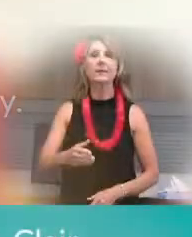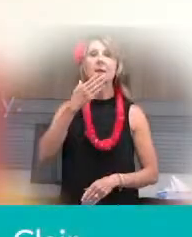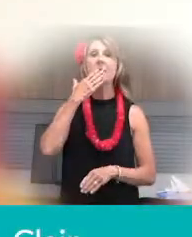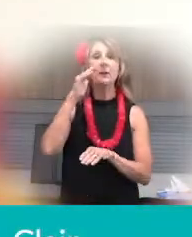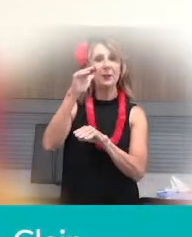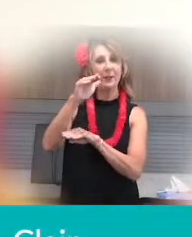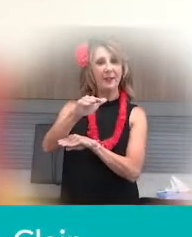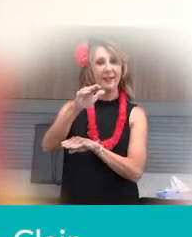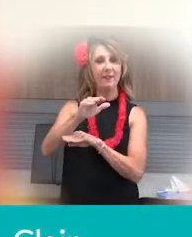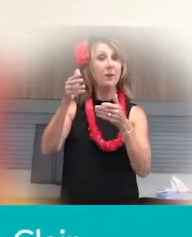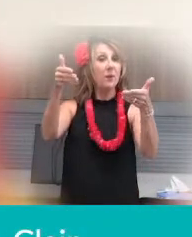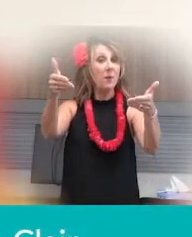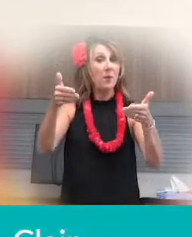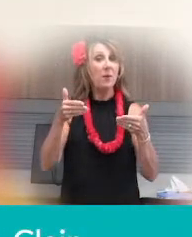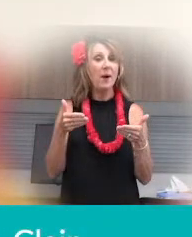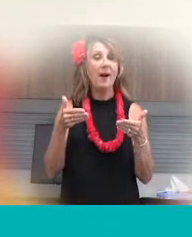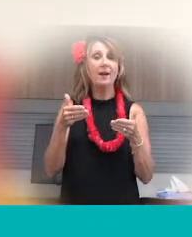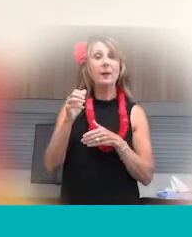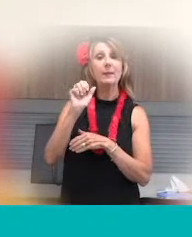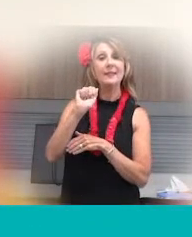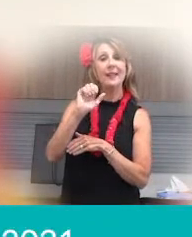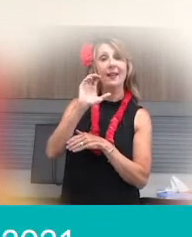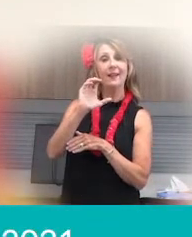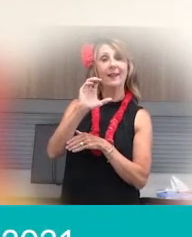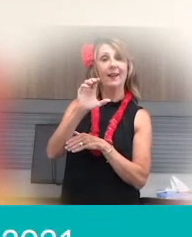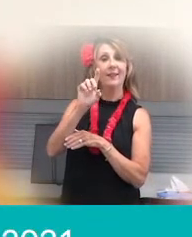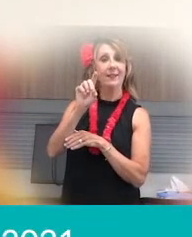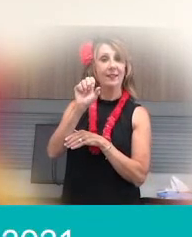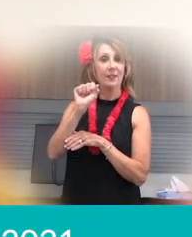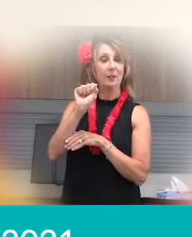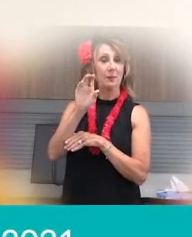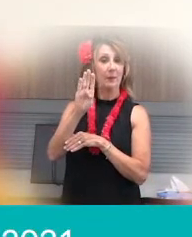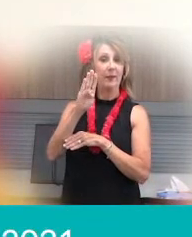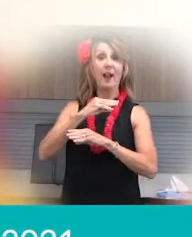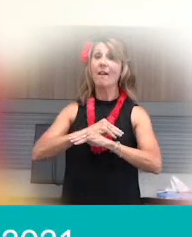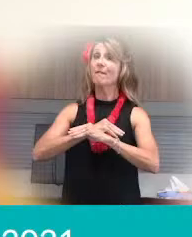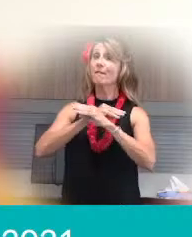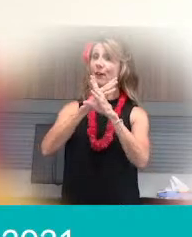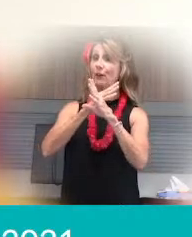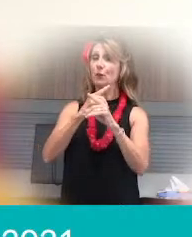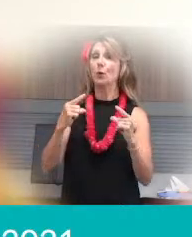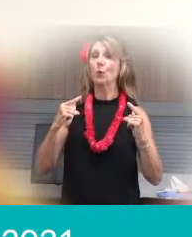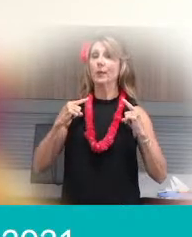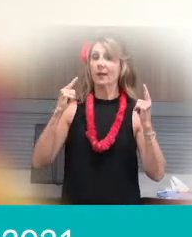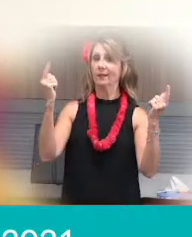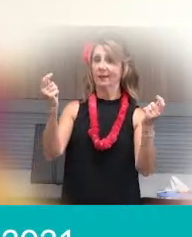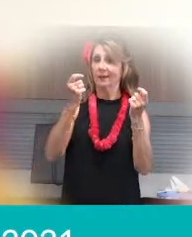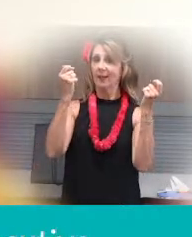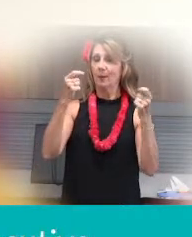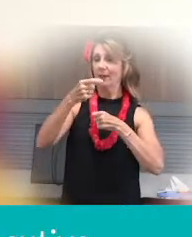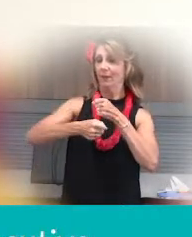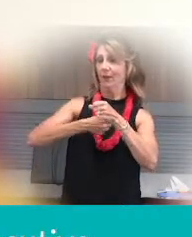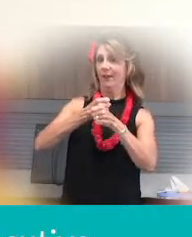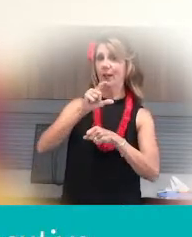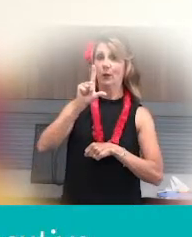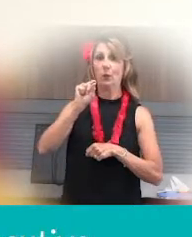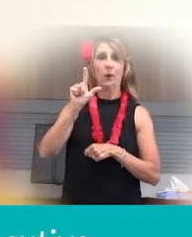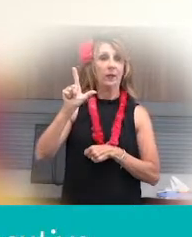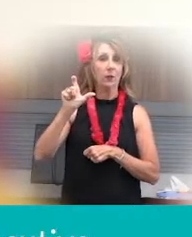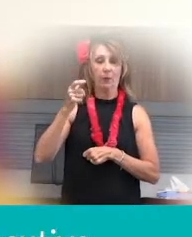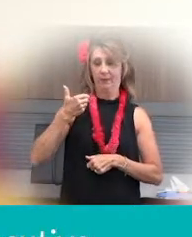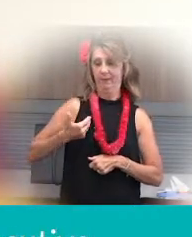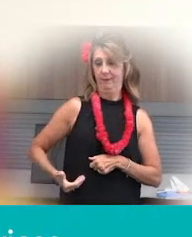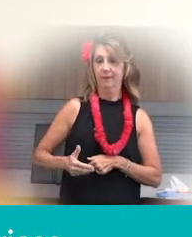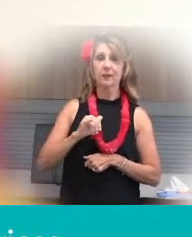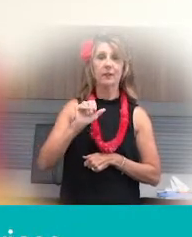Good evening, and welcome to St. Clair Catholic's virtual retirement celebration for 2021. My name's James Duff.